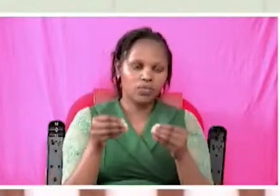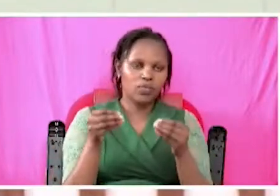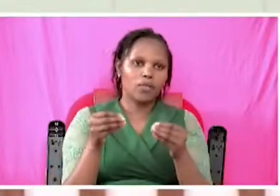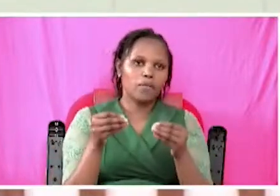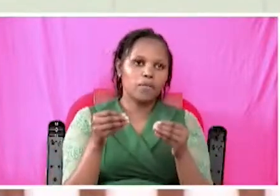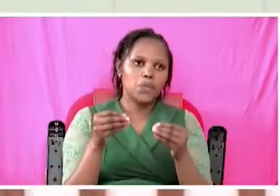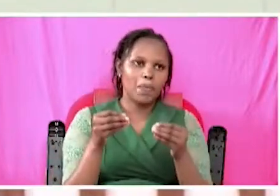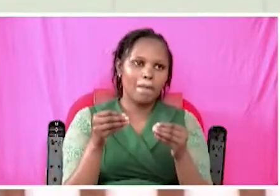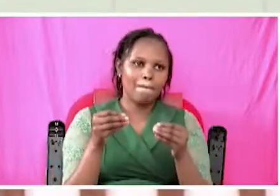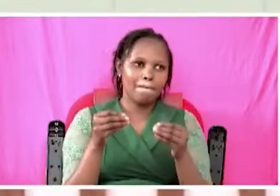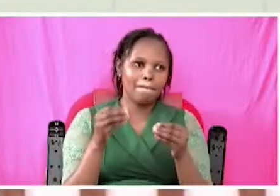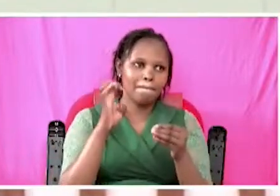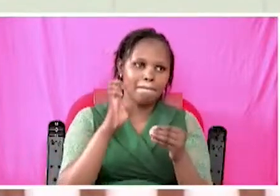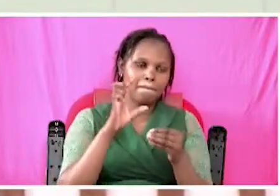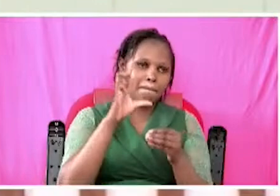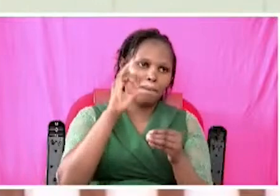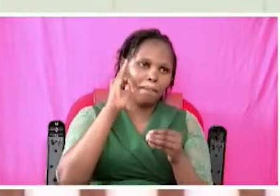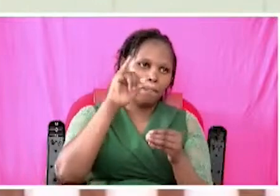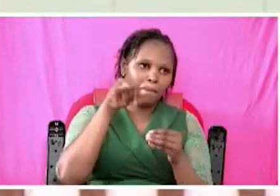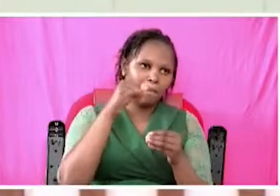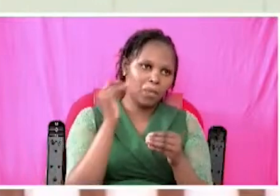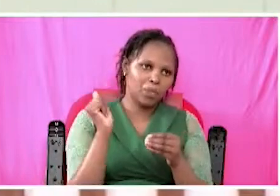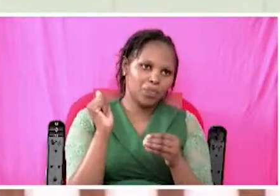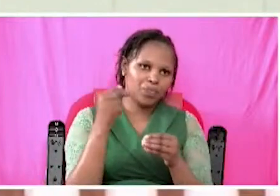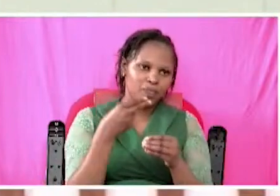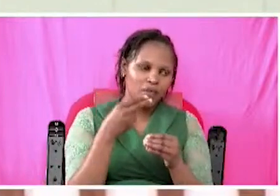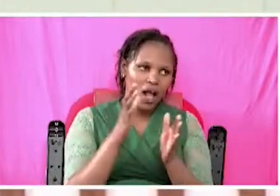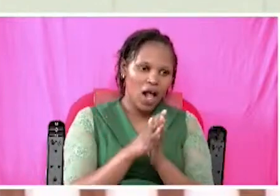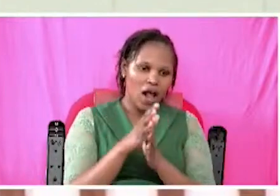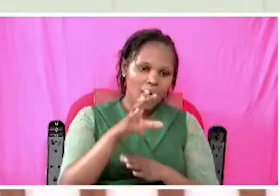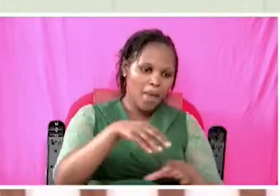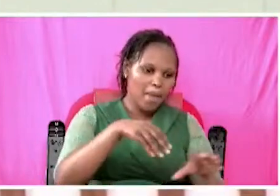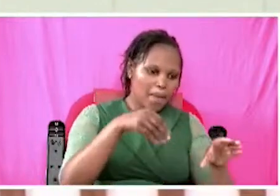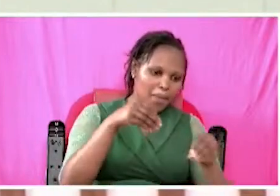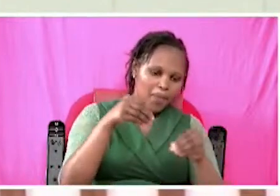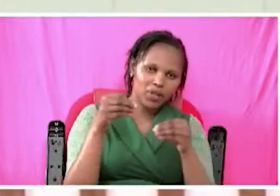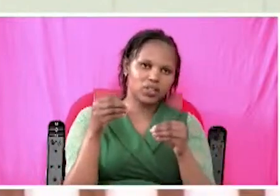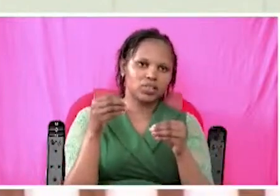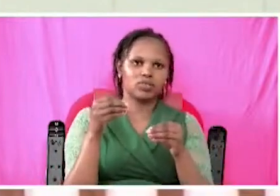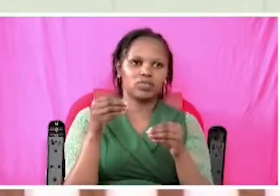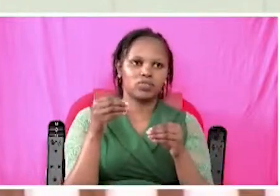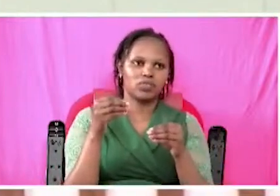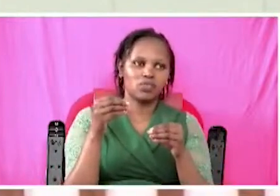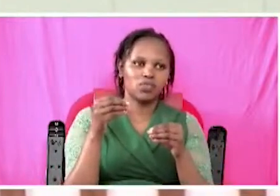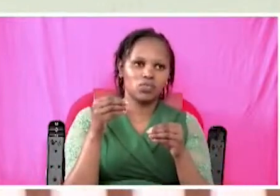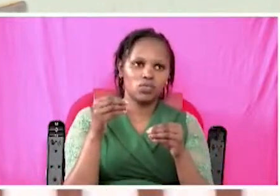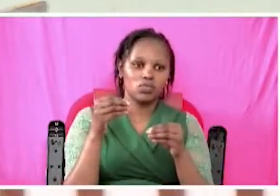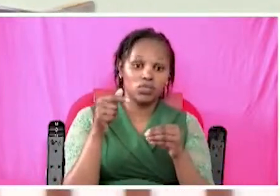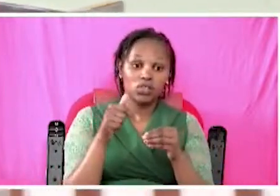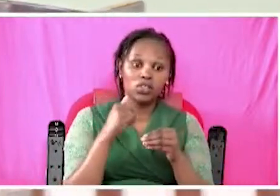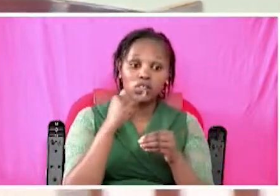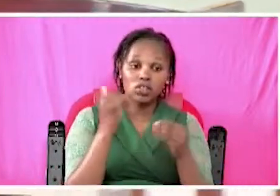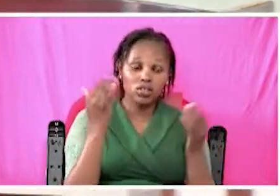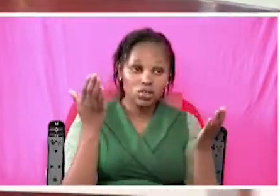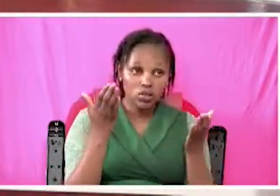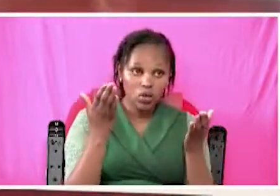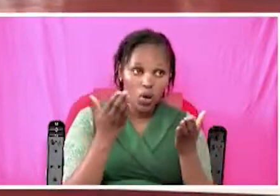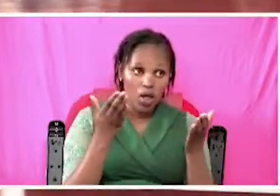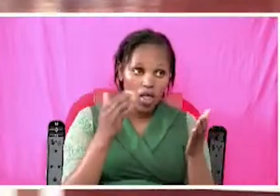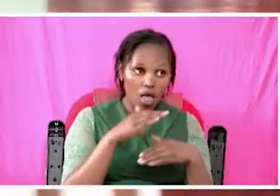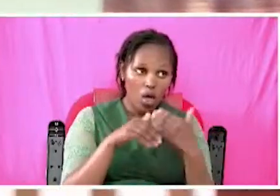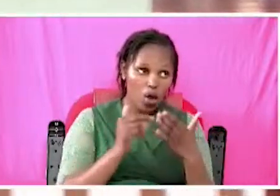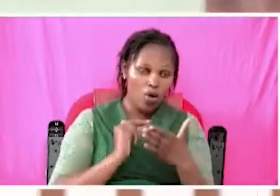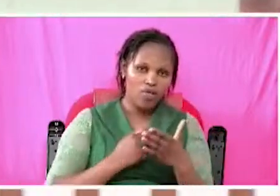gives Elijah an assignment and corrects him gently. Amen. This is where probably all of us would have